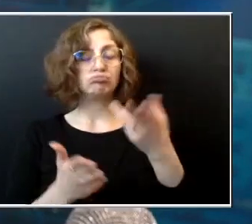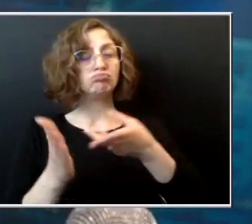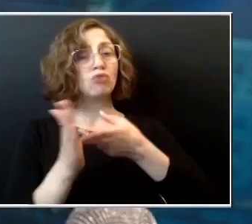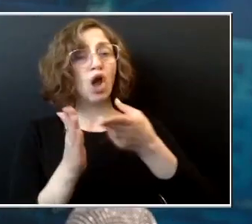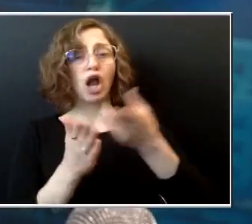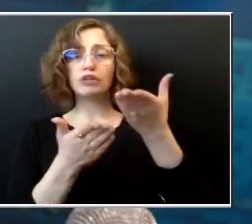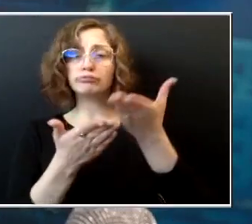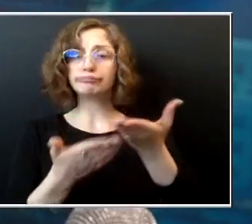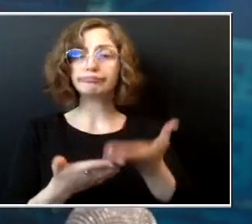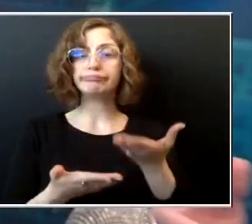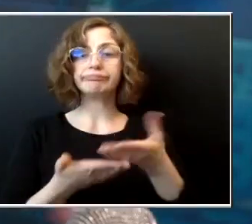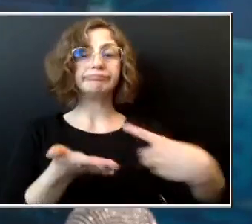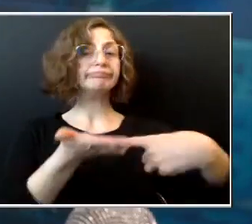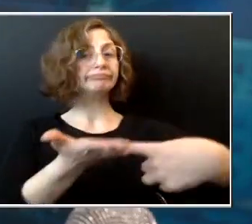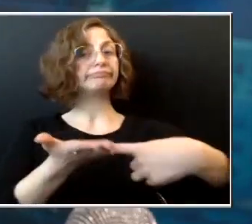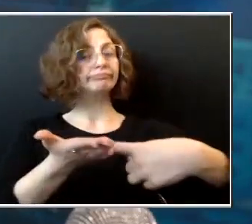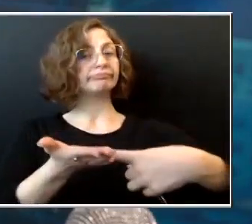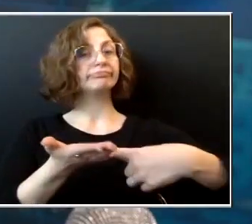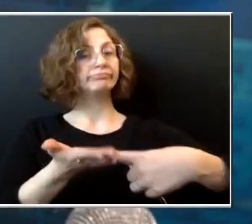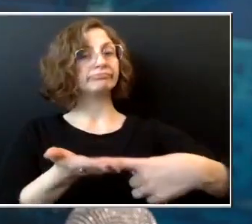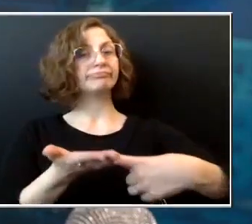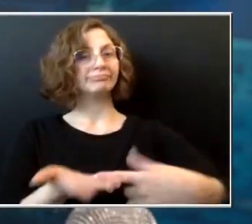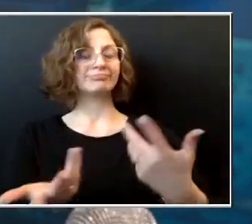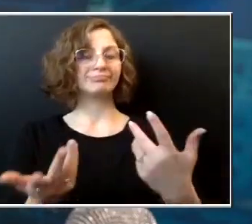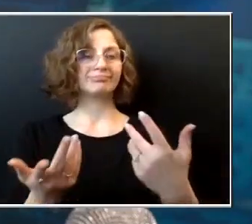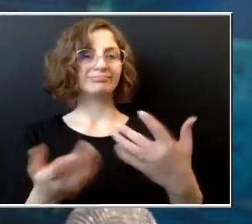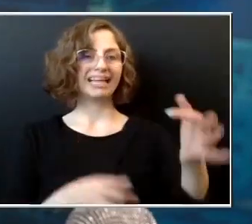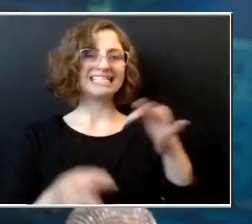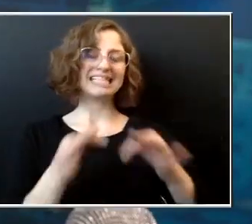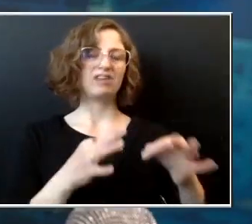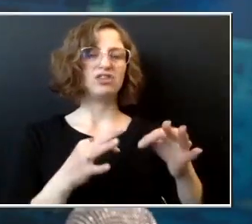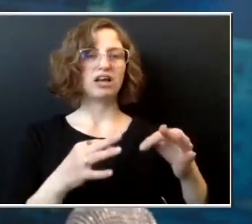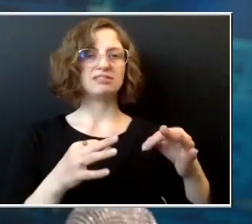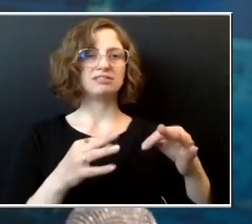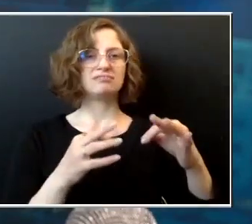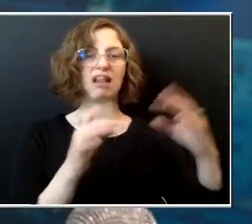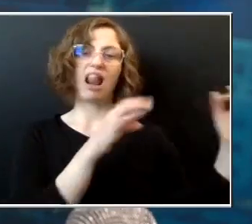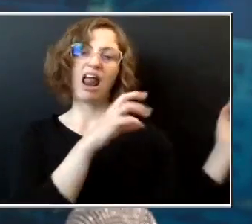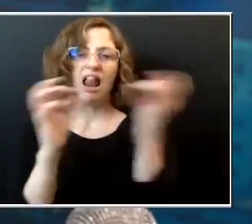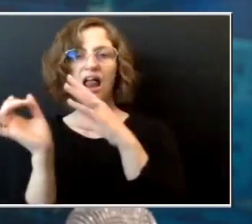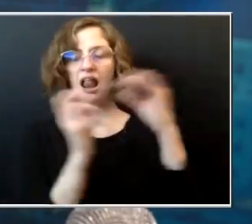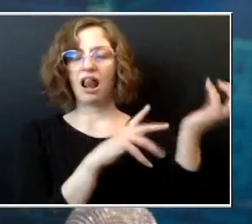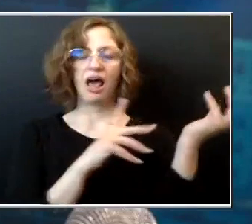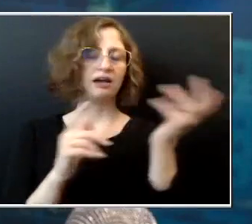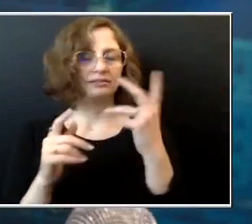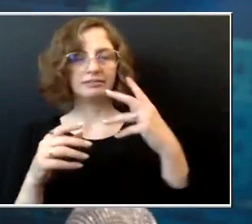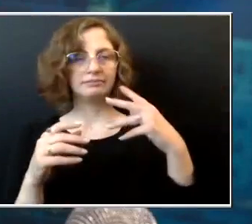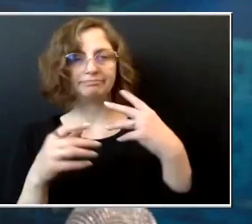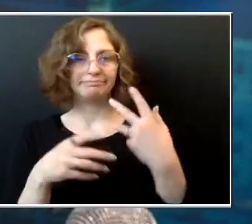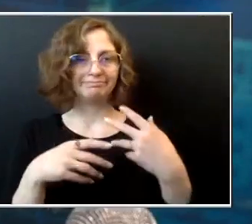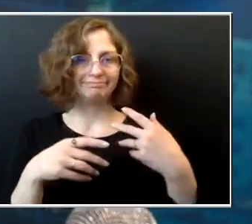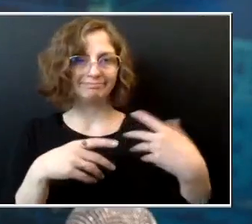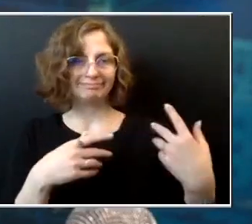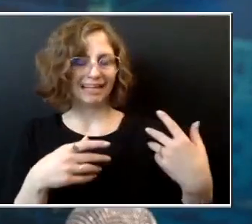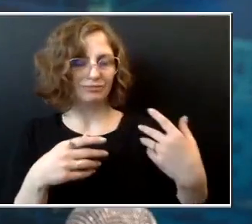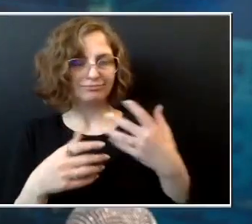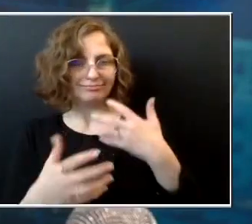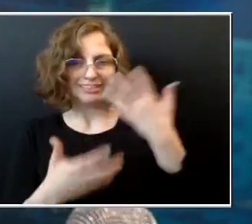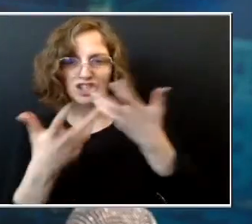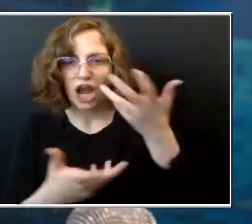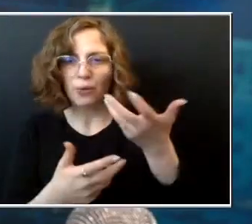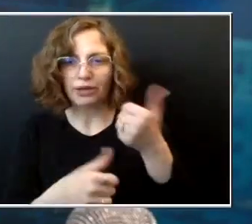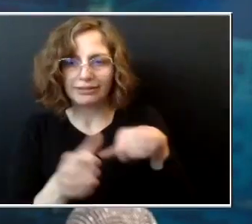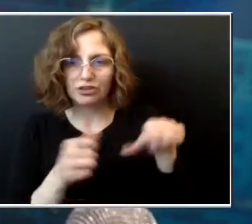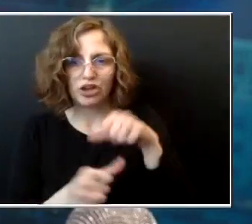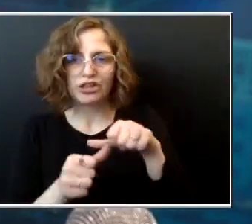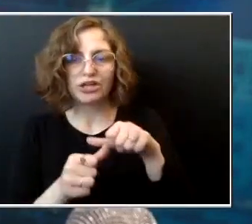where people are going to just shout at each other. But when you actually root your discussion in honest truths, as opposed